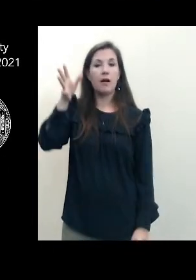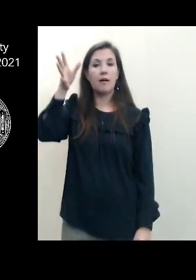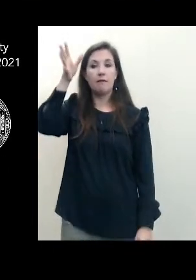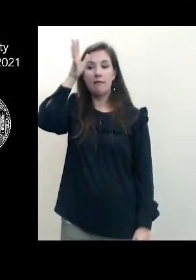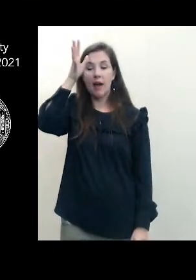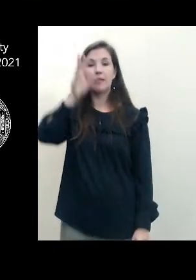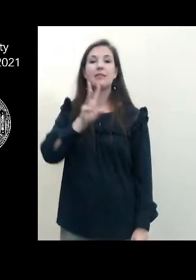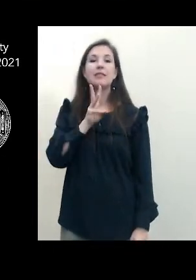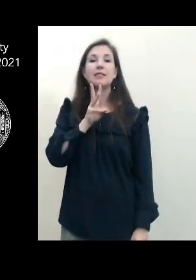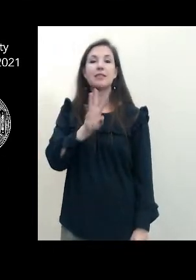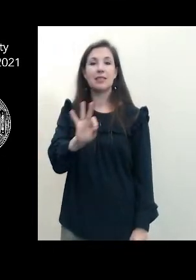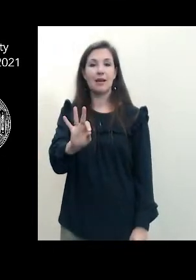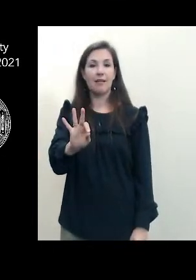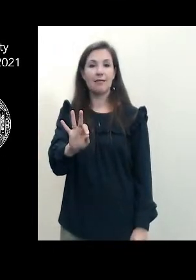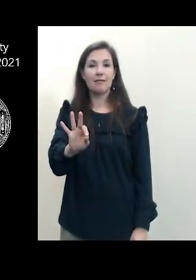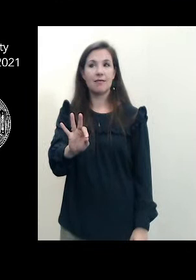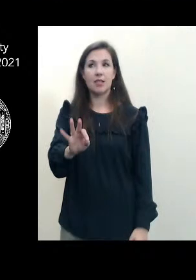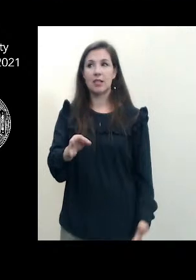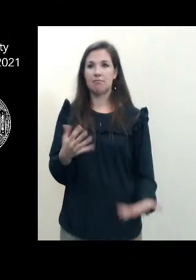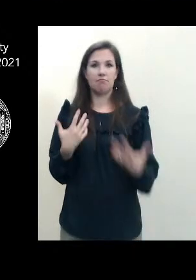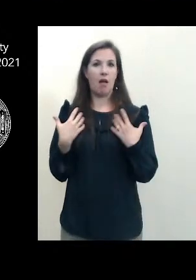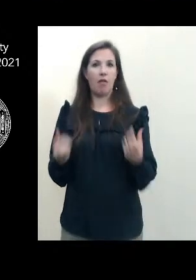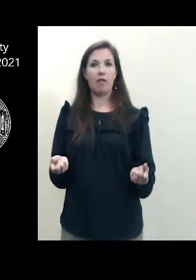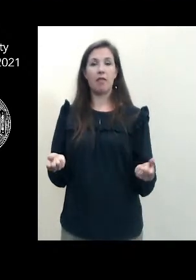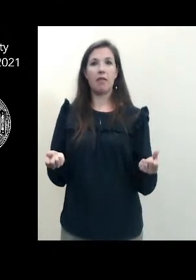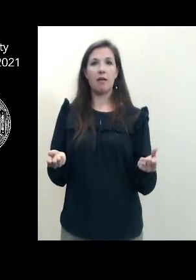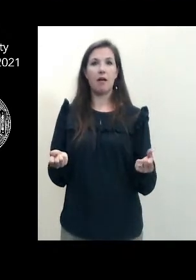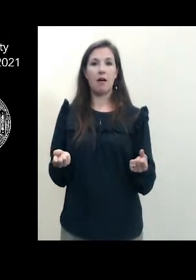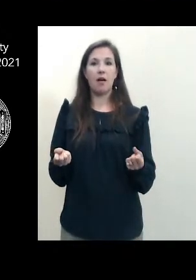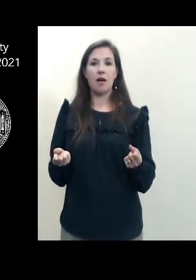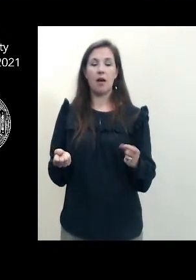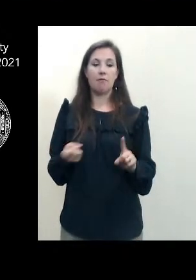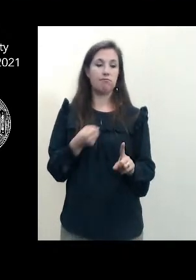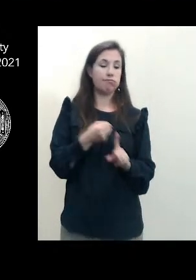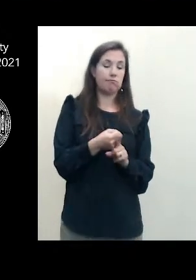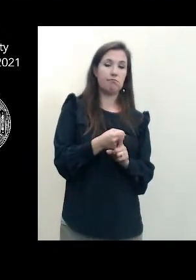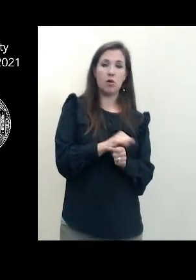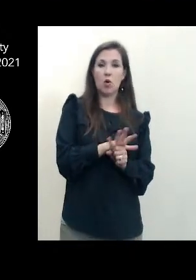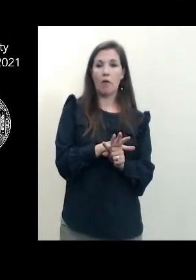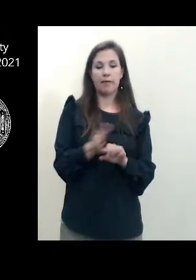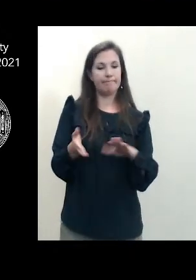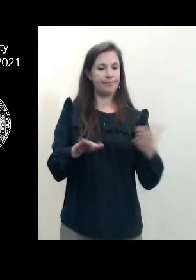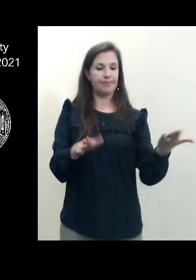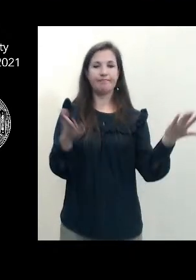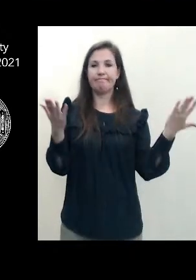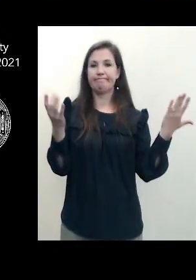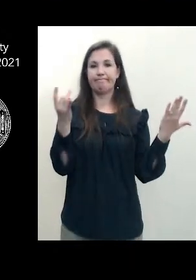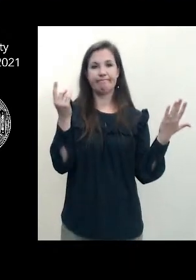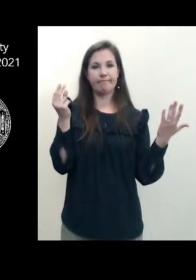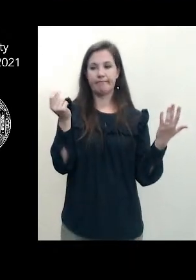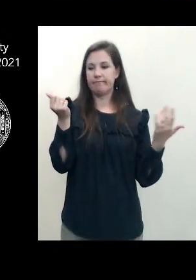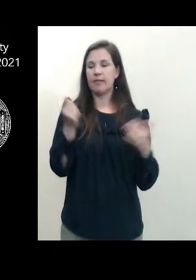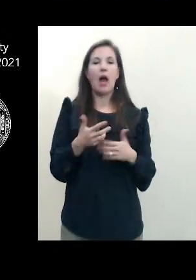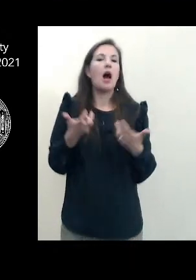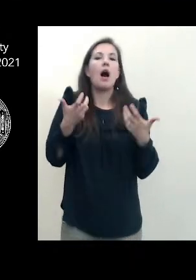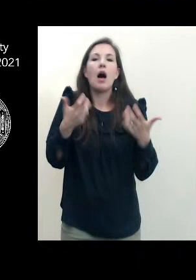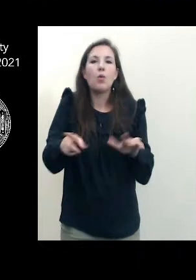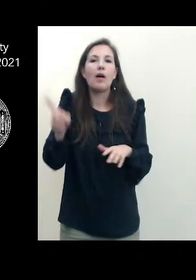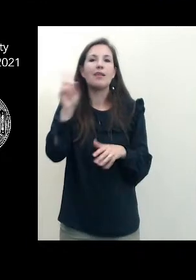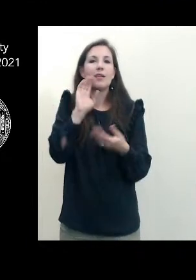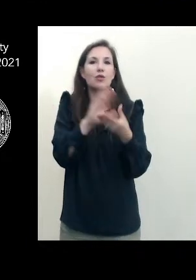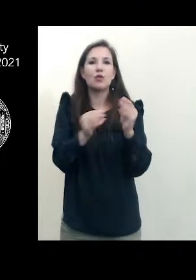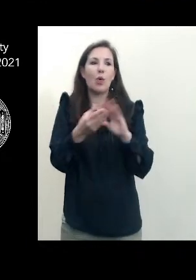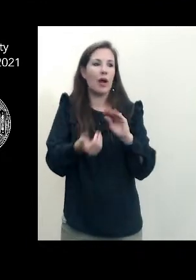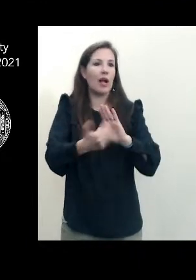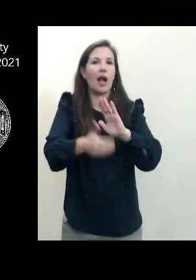69 years old, in good health, and unfortunately he caught COVID and perished from it. That is a story I do not want to hear